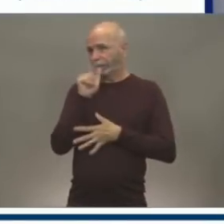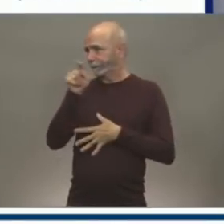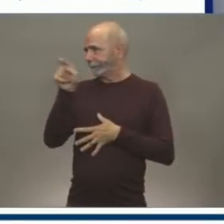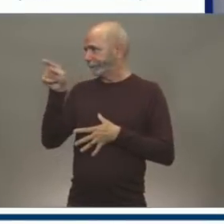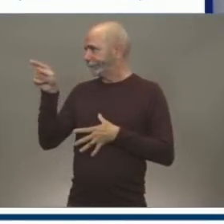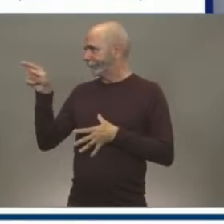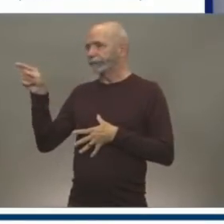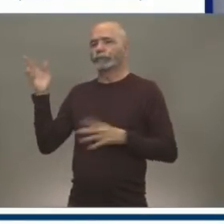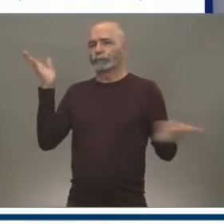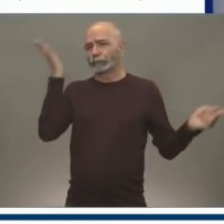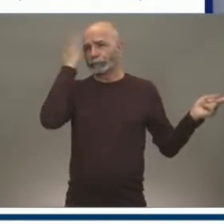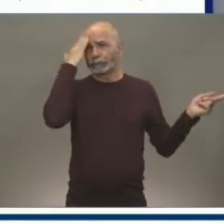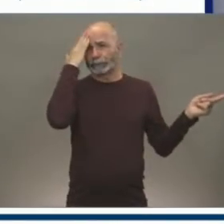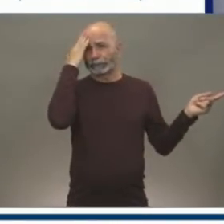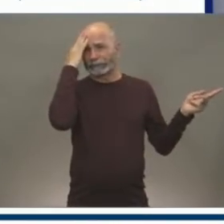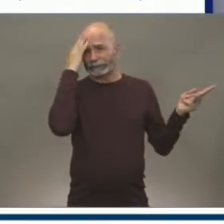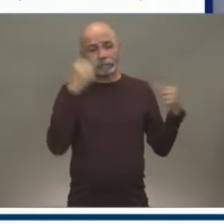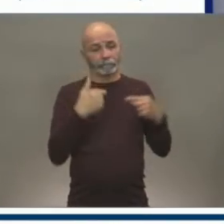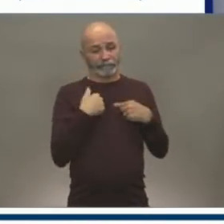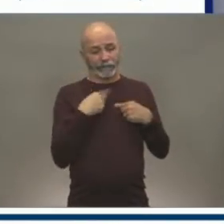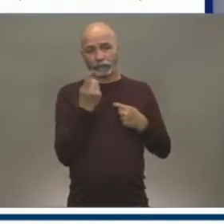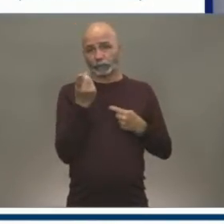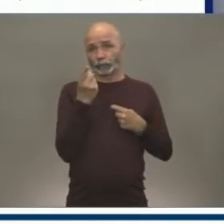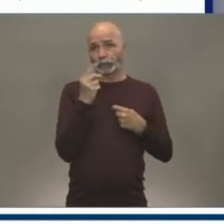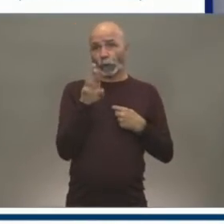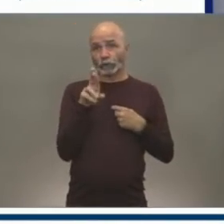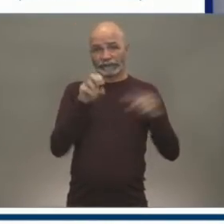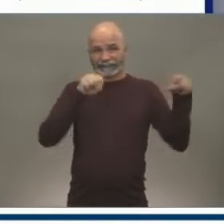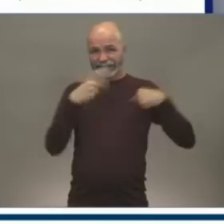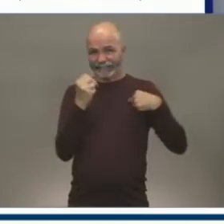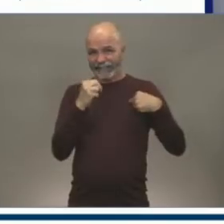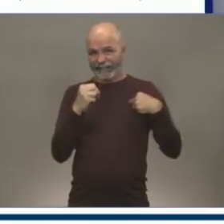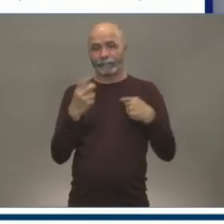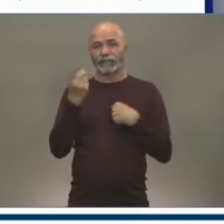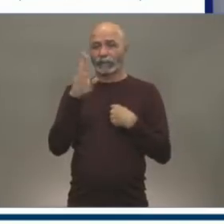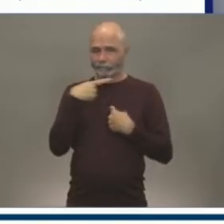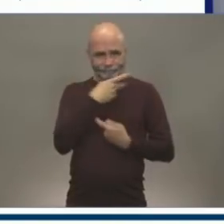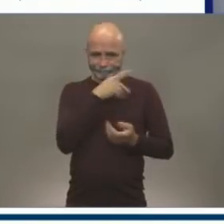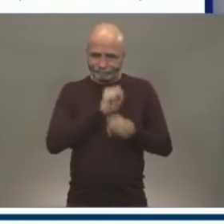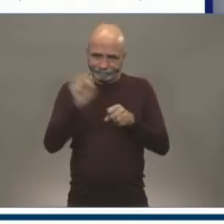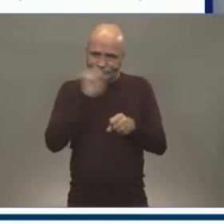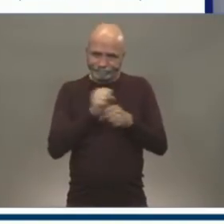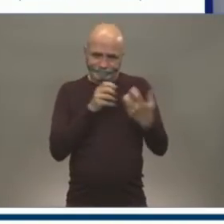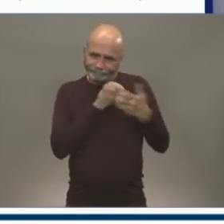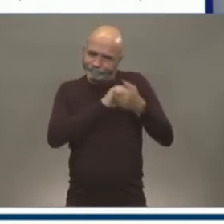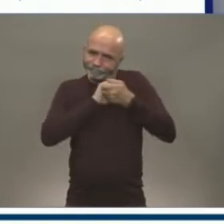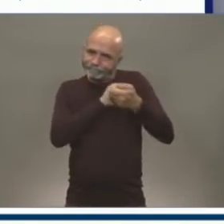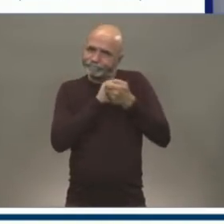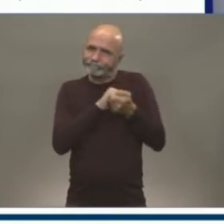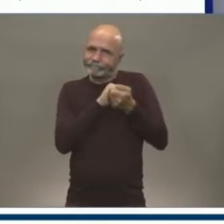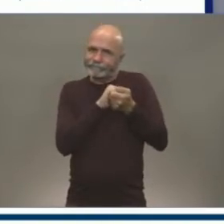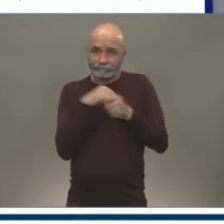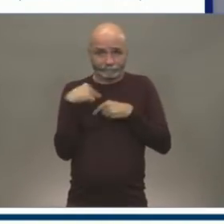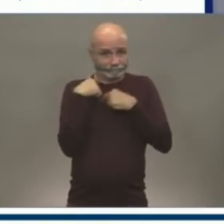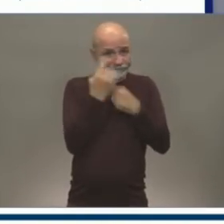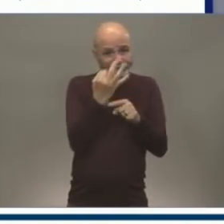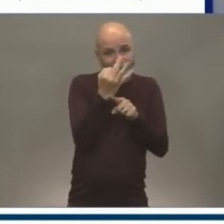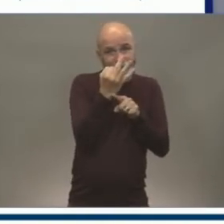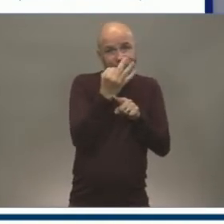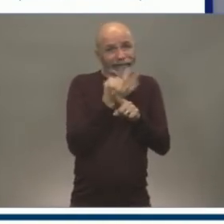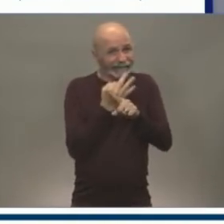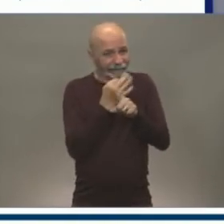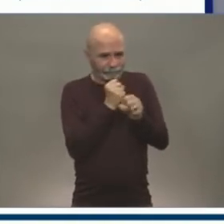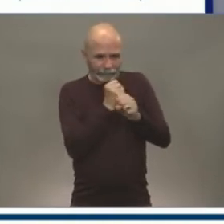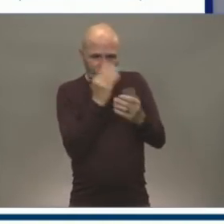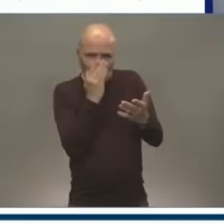think Dr. Strang and I have worked very hard over the last 9 months to make sure that he was allowed